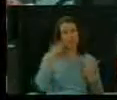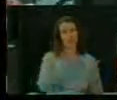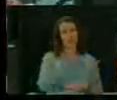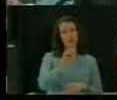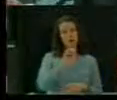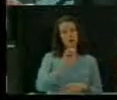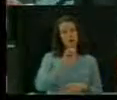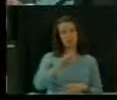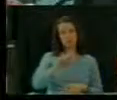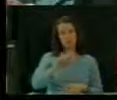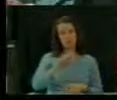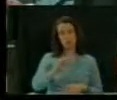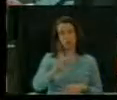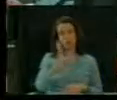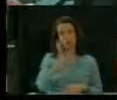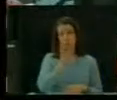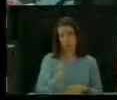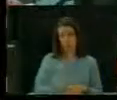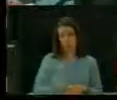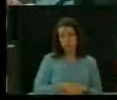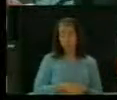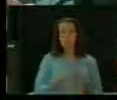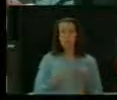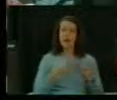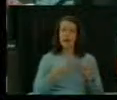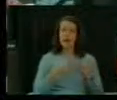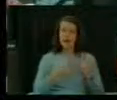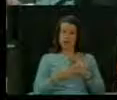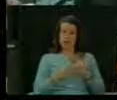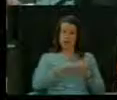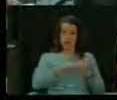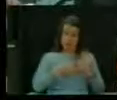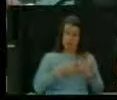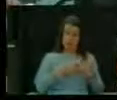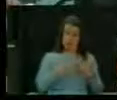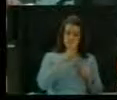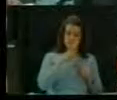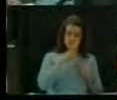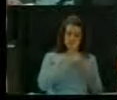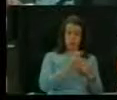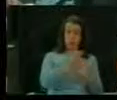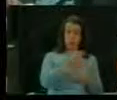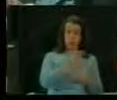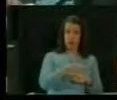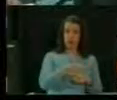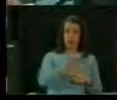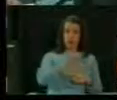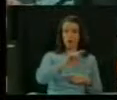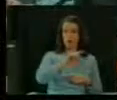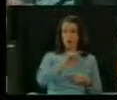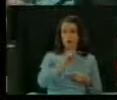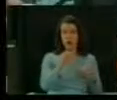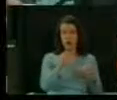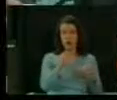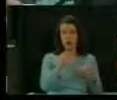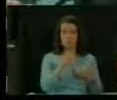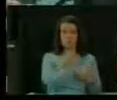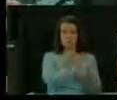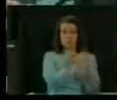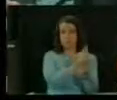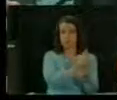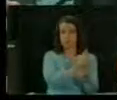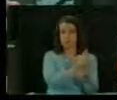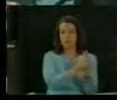The comptroller has not made any recommendations yet. I don't know if the comptroller will, but I intend to have